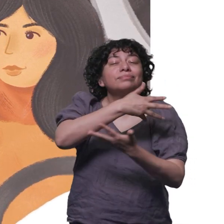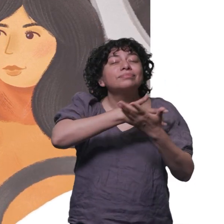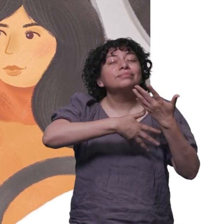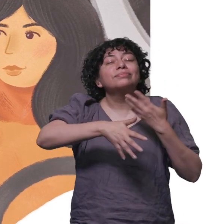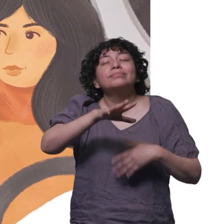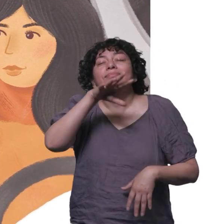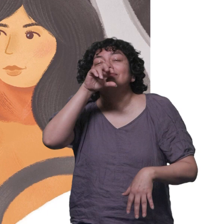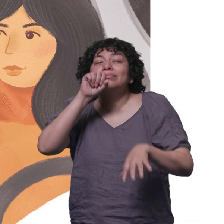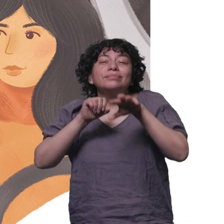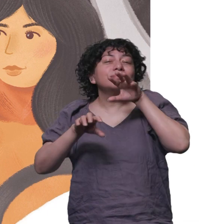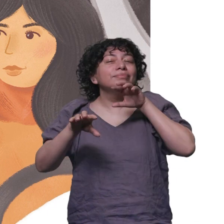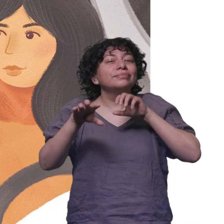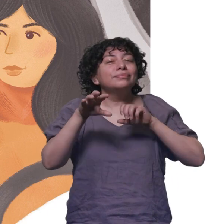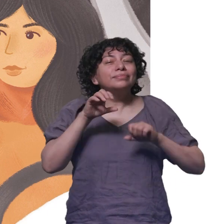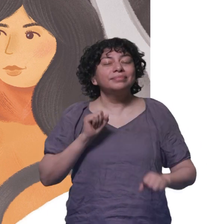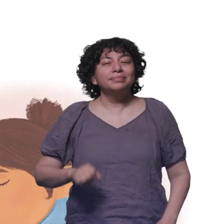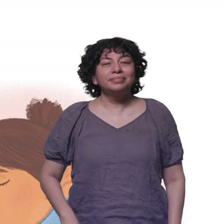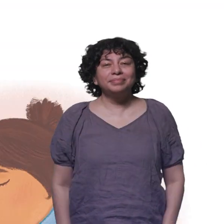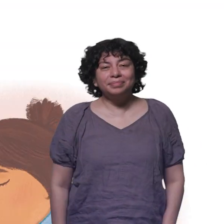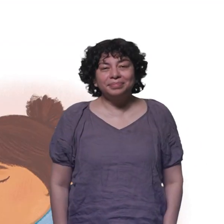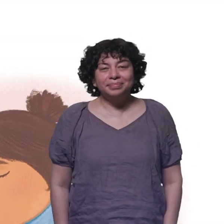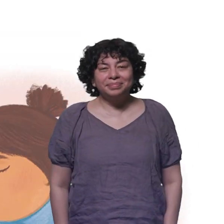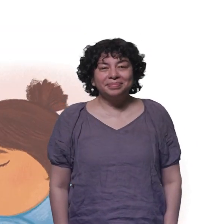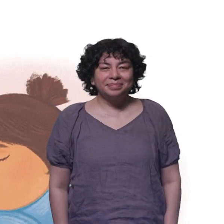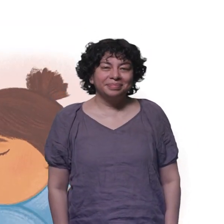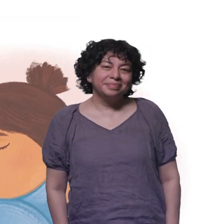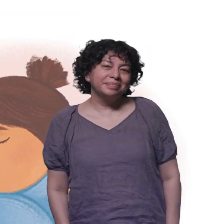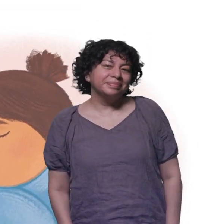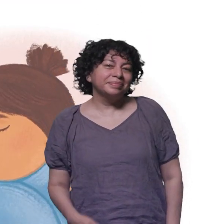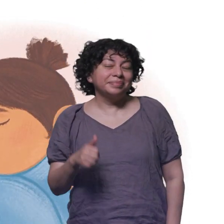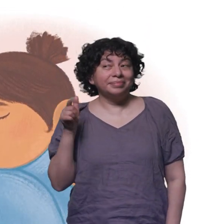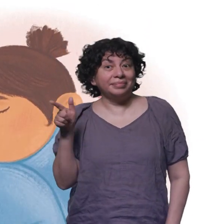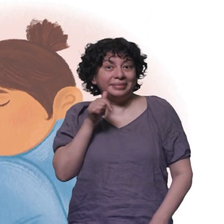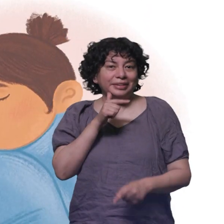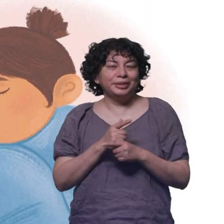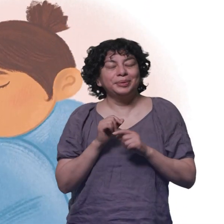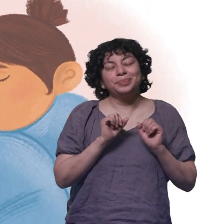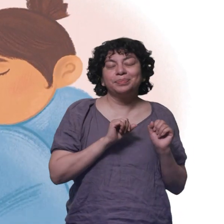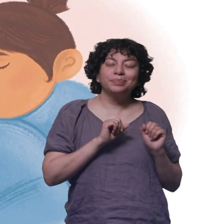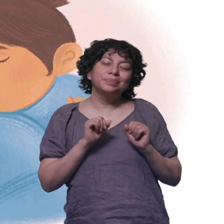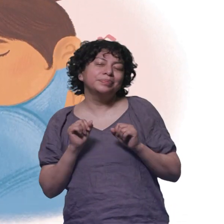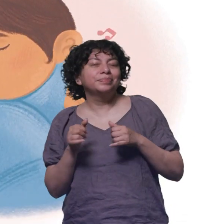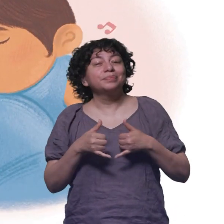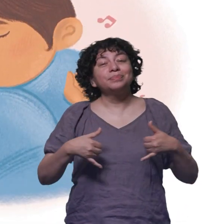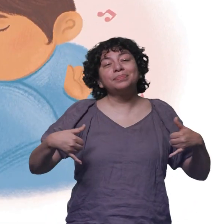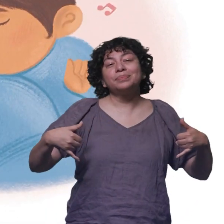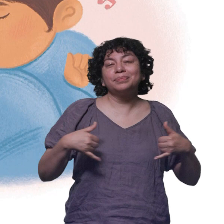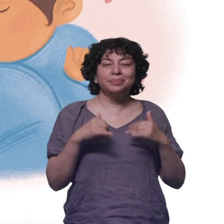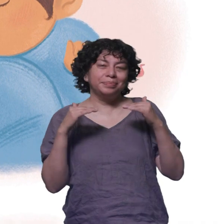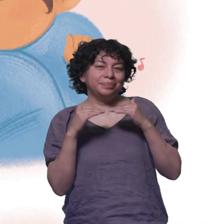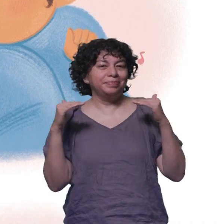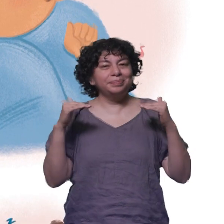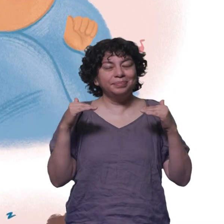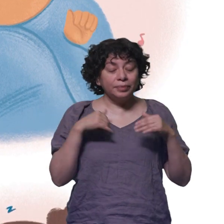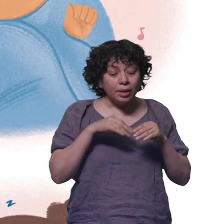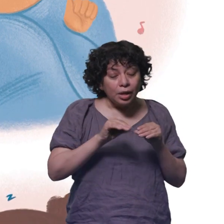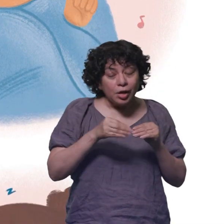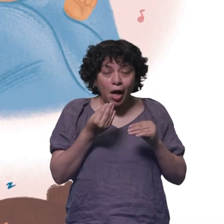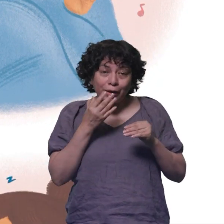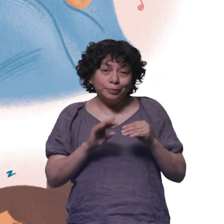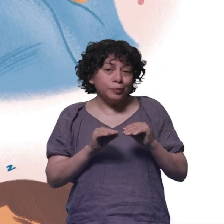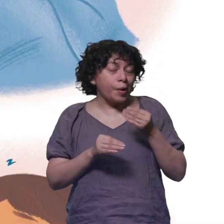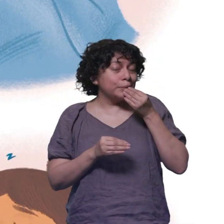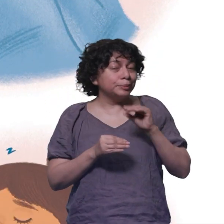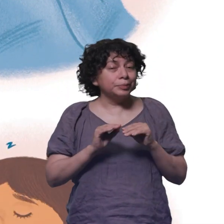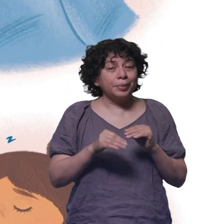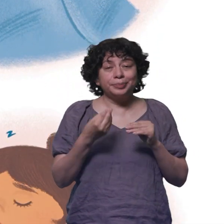music and the smell of chicken tamales fill the car. Melanie sways to the sound of the accordion as she breaks down her